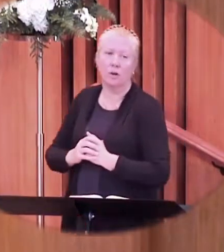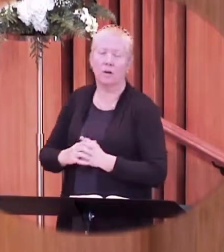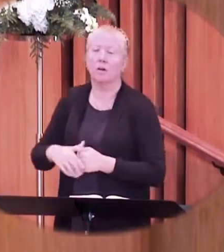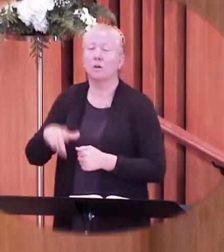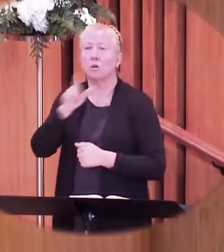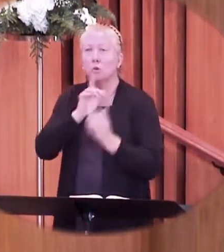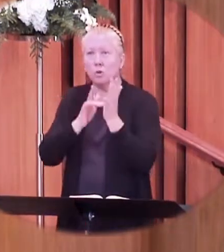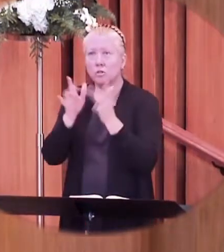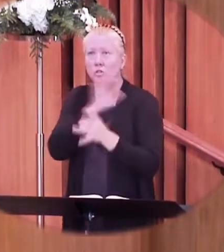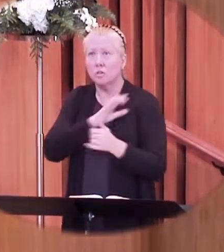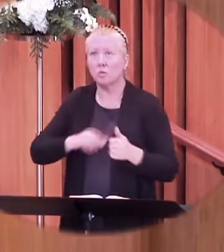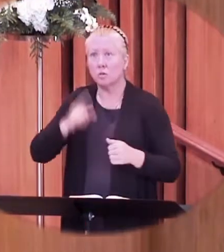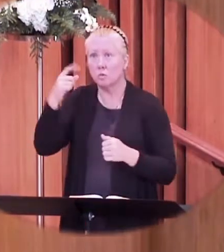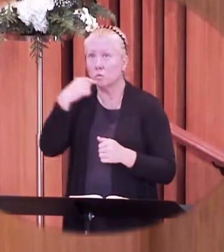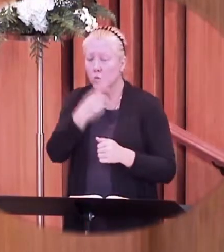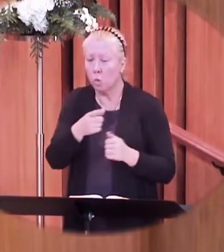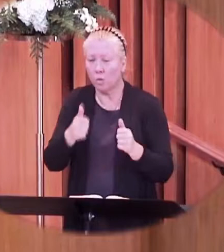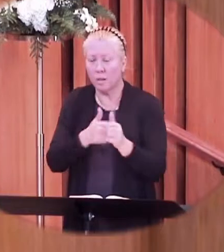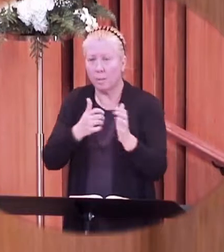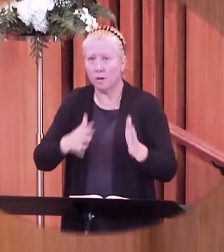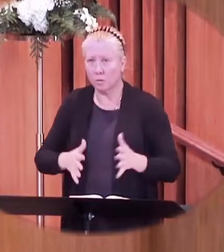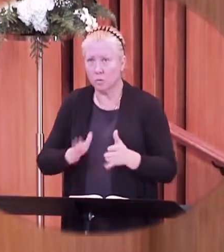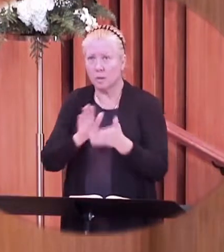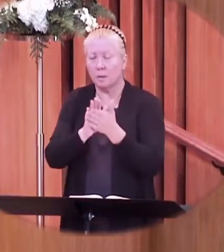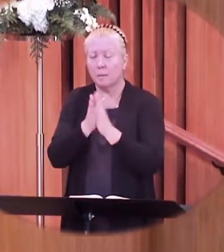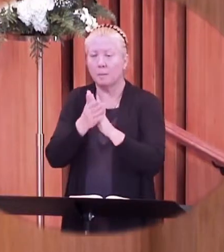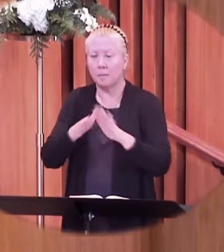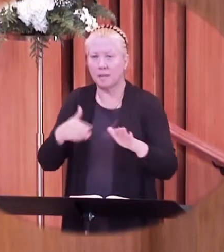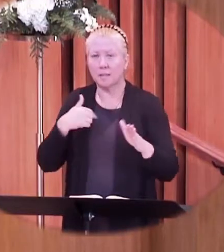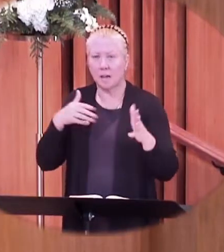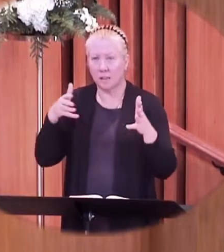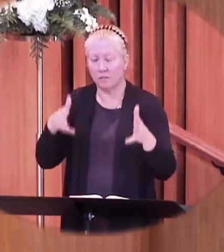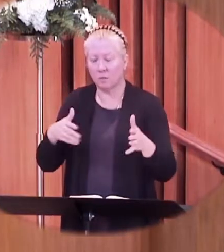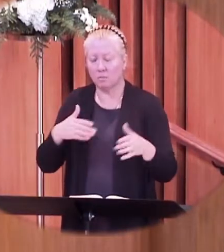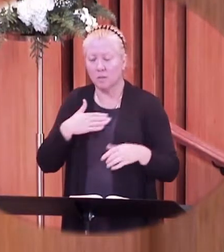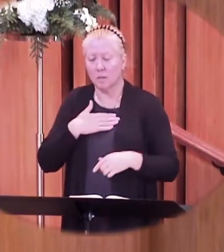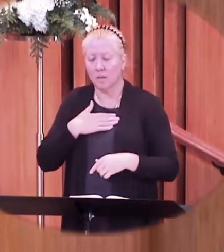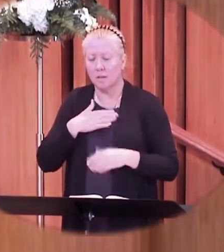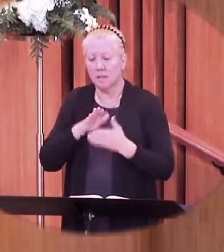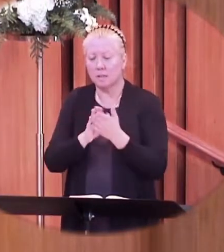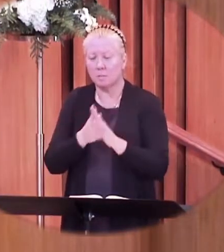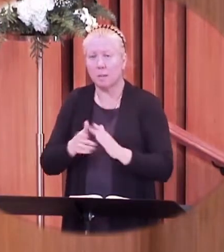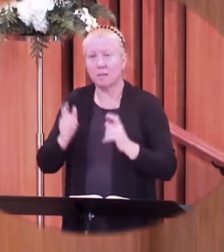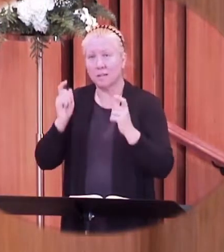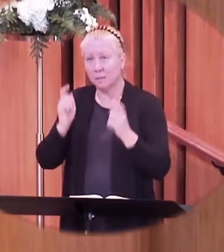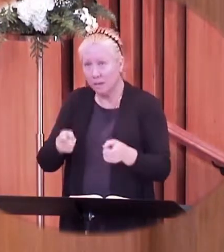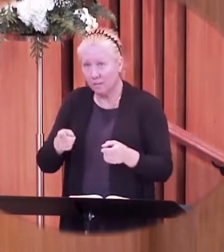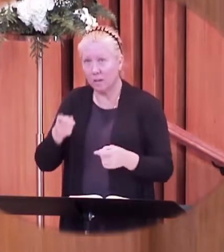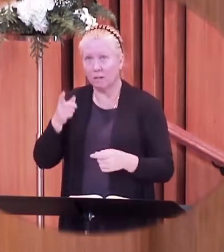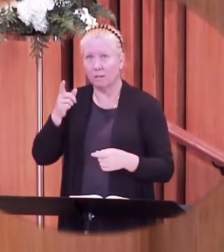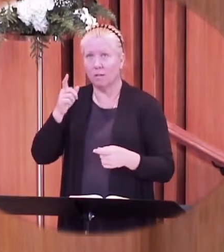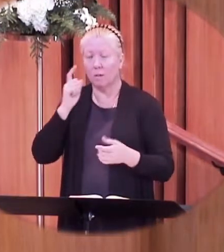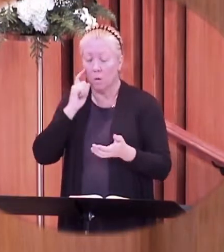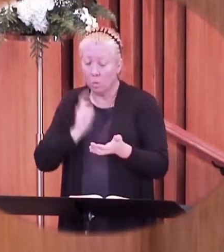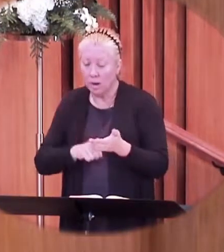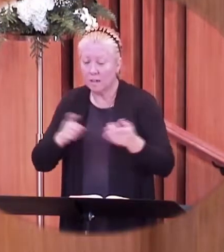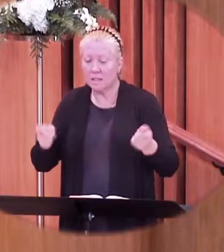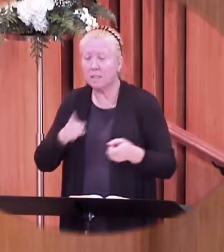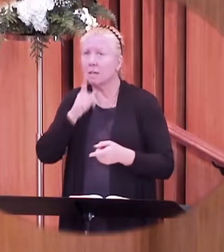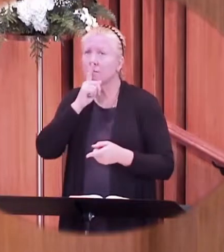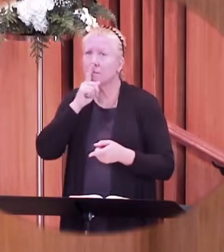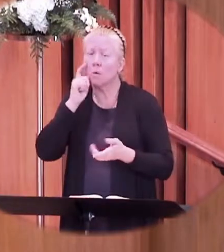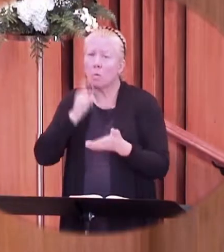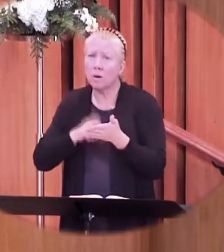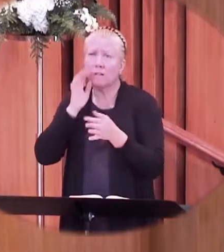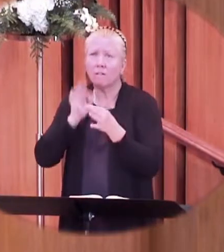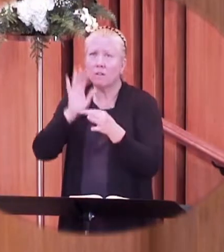Lord Jesus Christ, who said to your apostles, Peace I leave you, my peace I give you, look not on our sins, but on the faith of